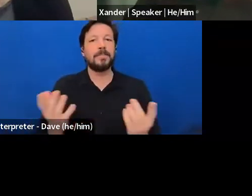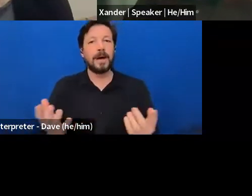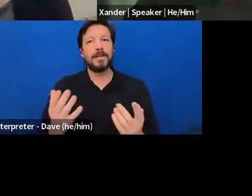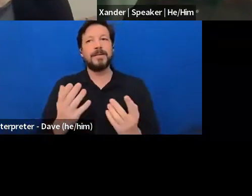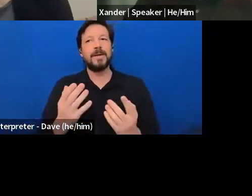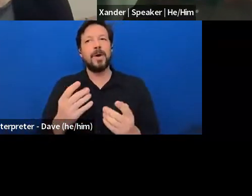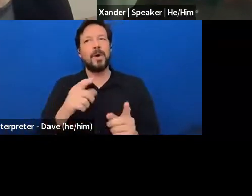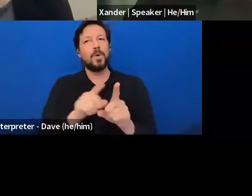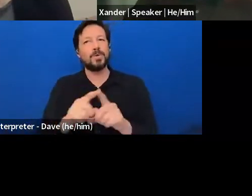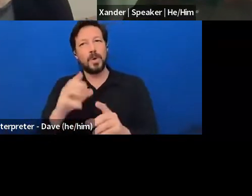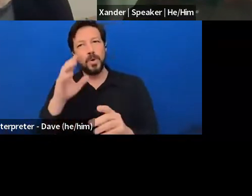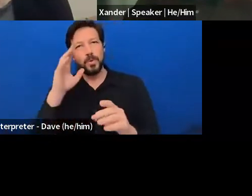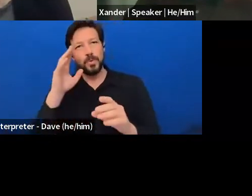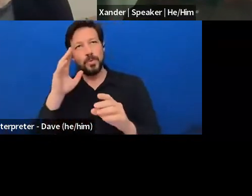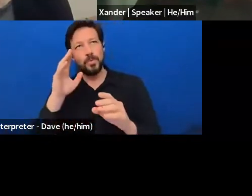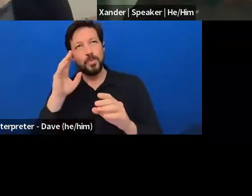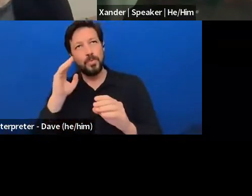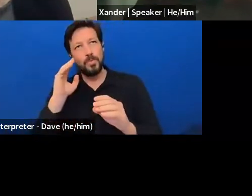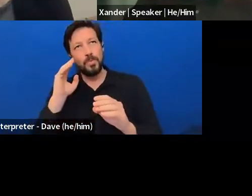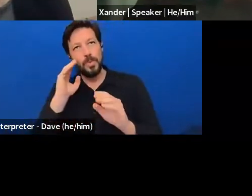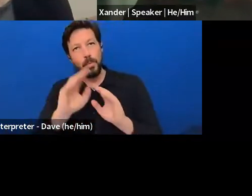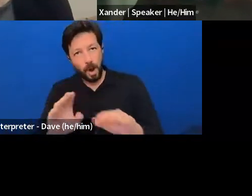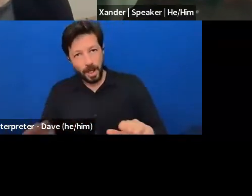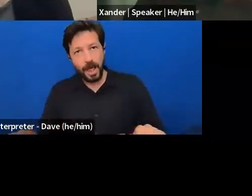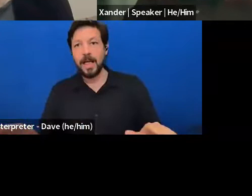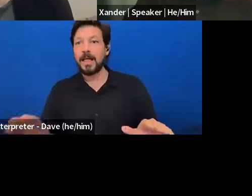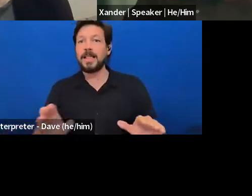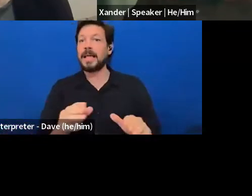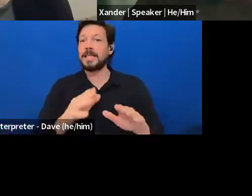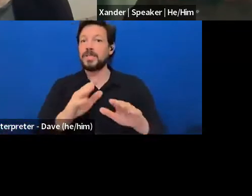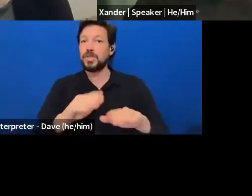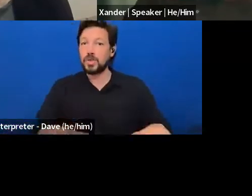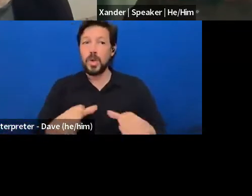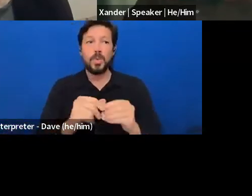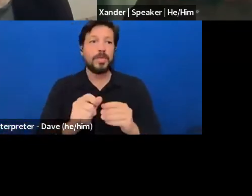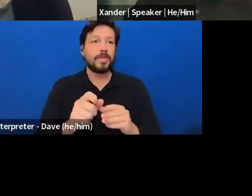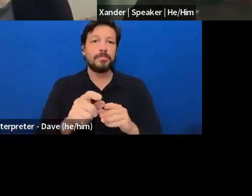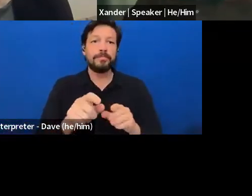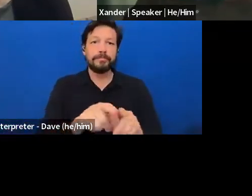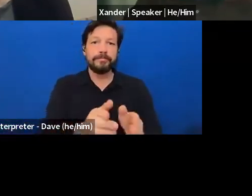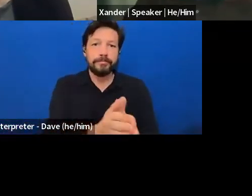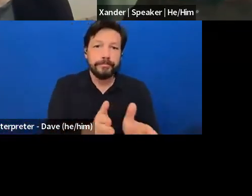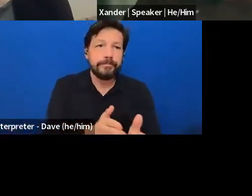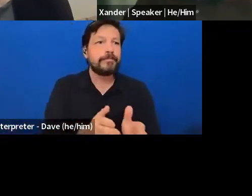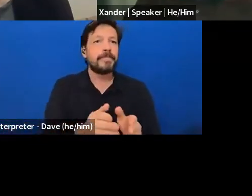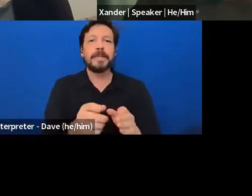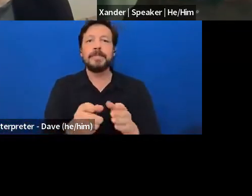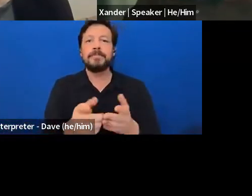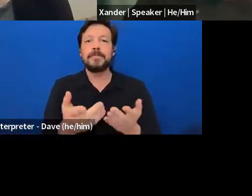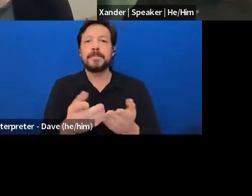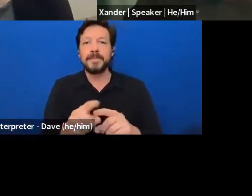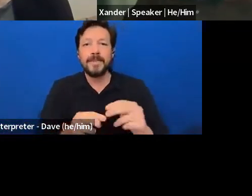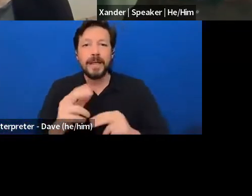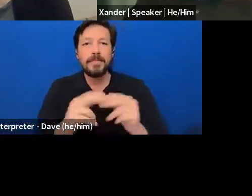disability or any developmental delays or difference of any kind have the human right to have all 6